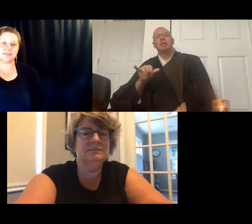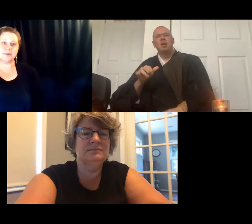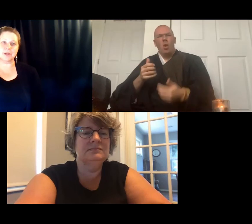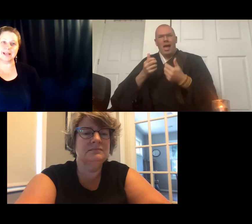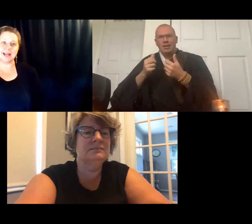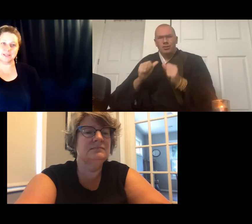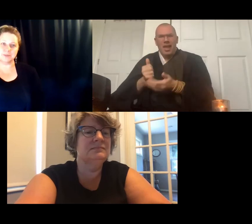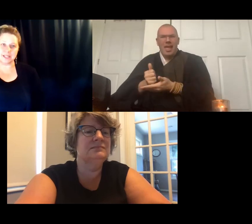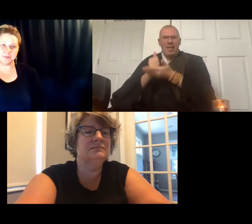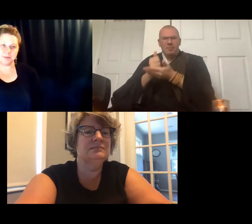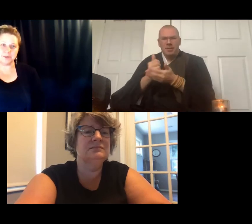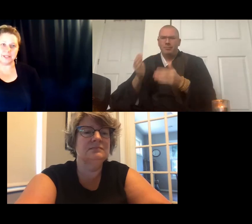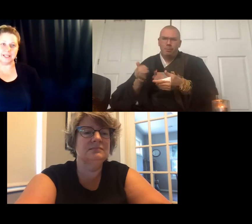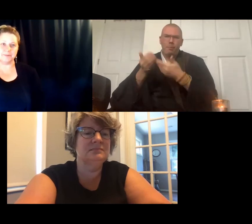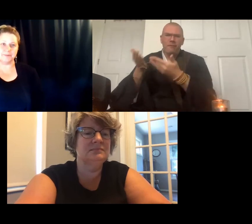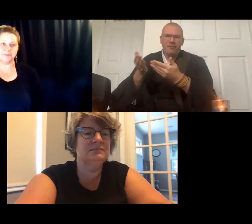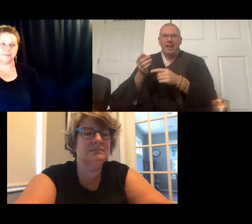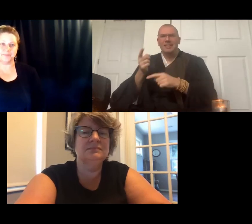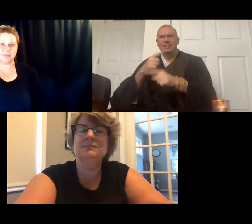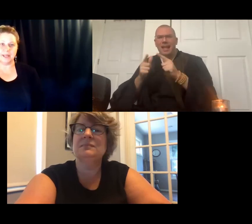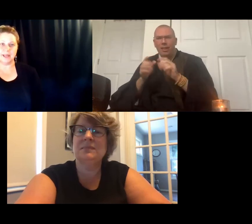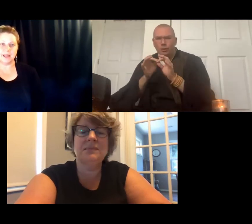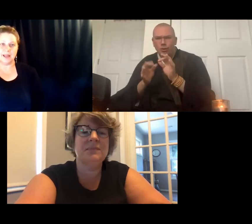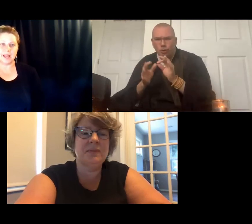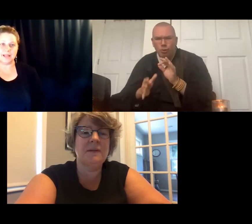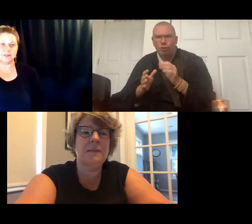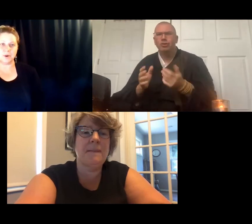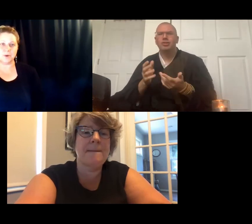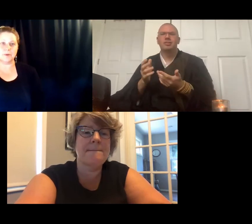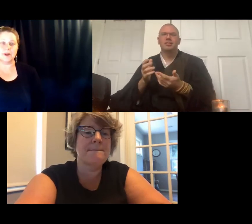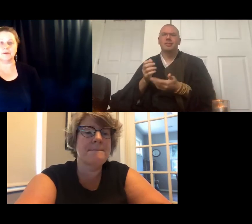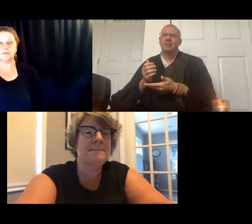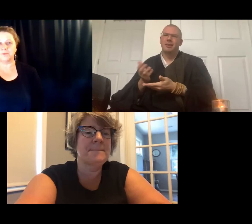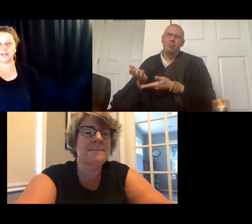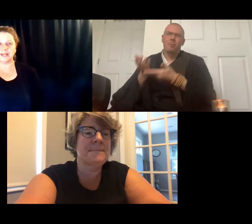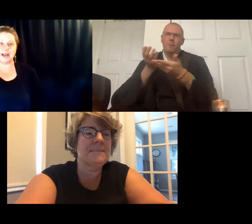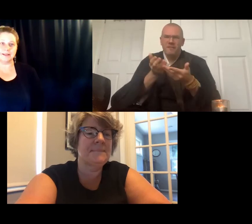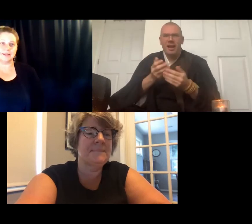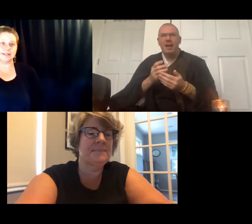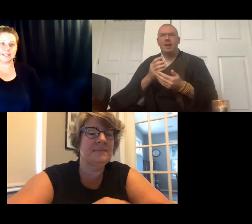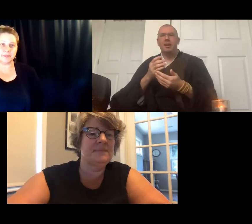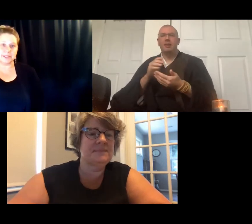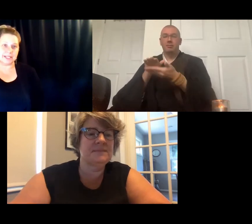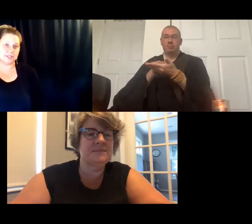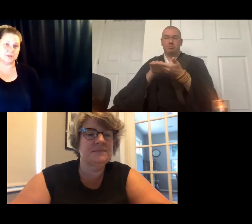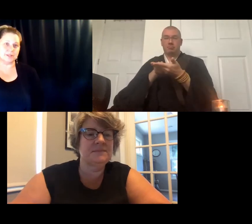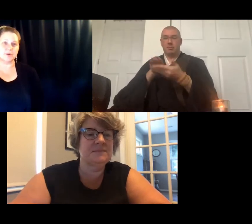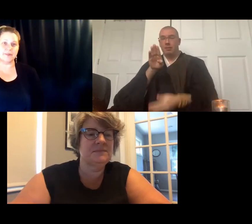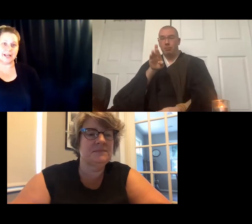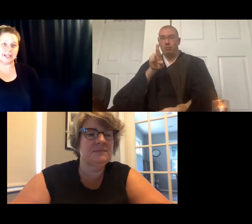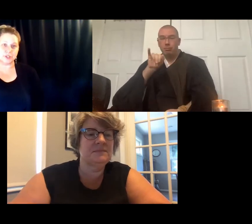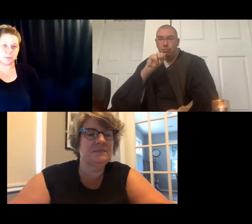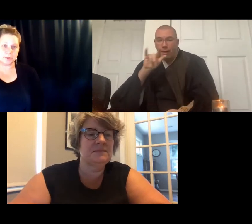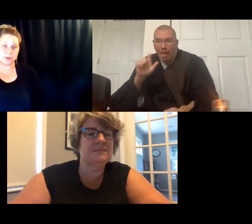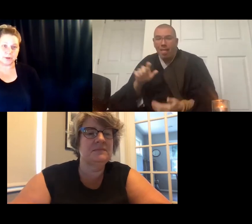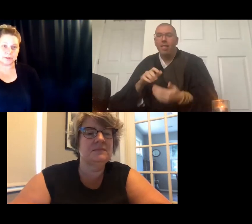So it's about connecting with the community. And so working on accessibility issues like